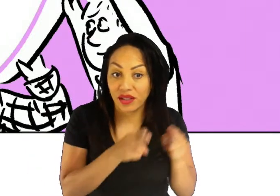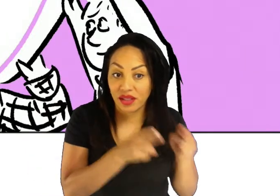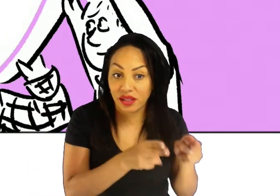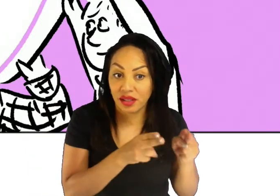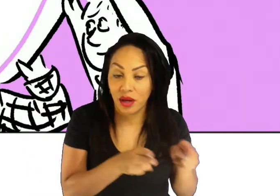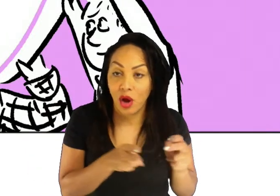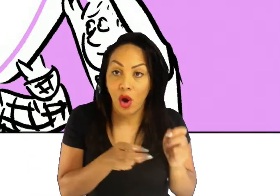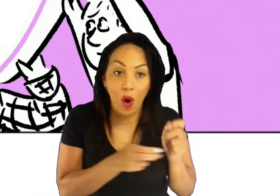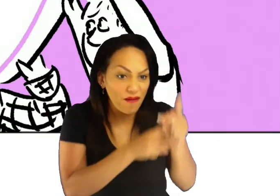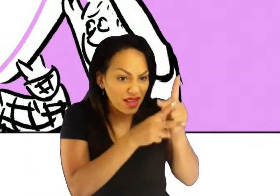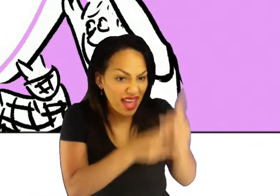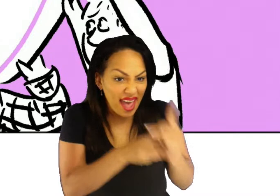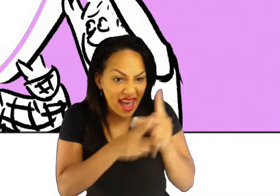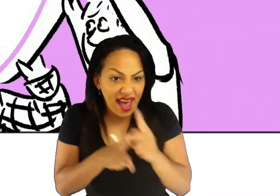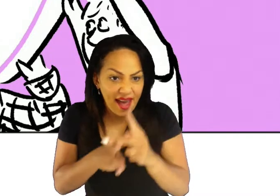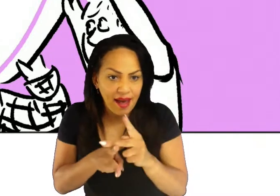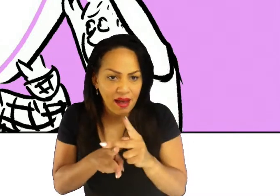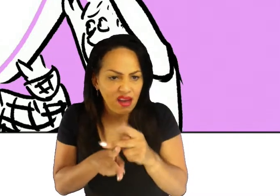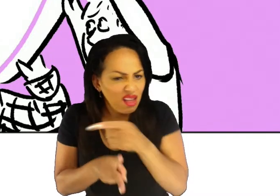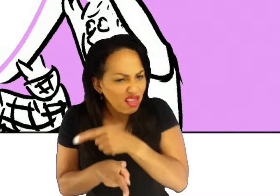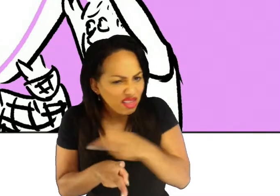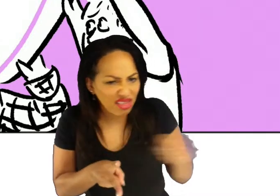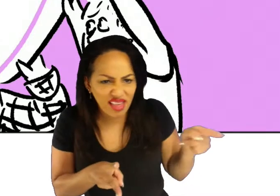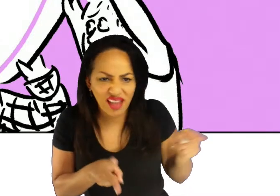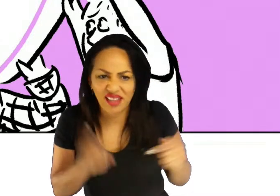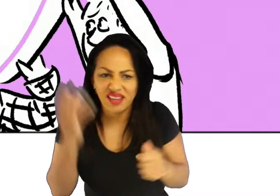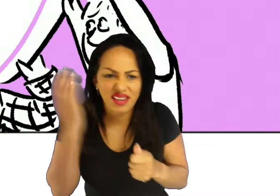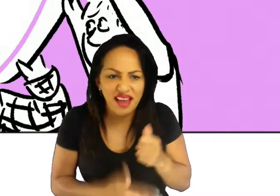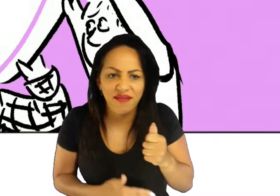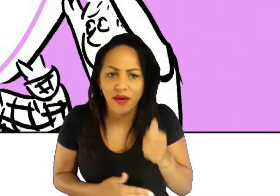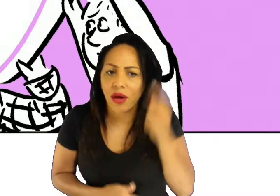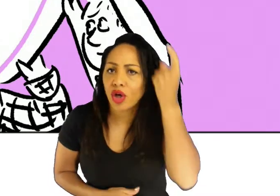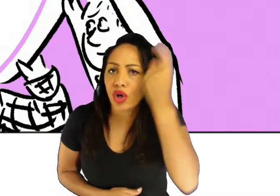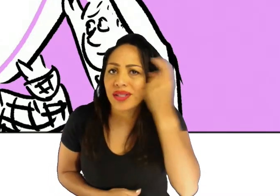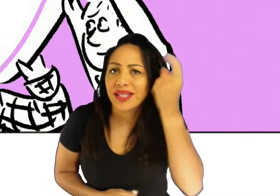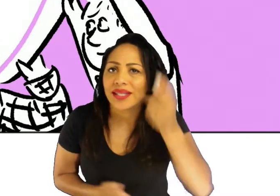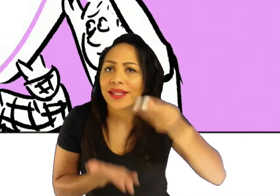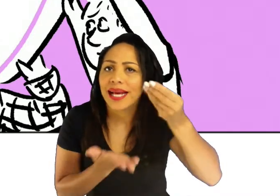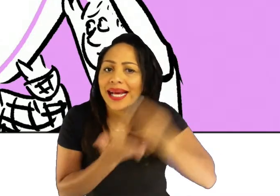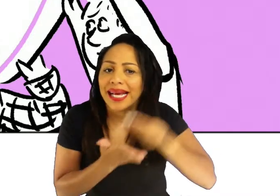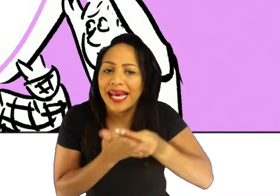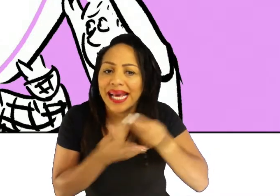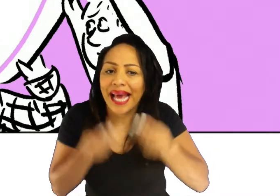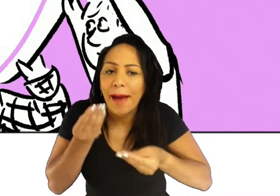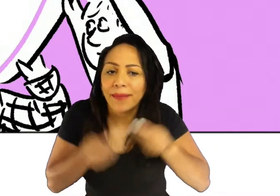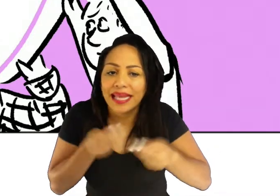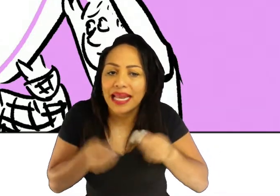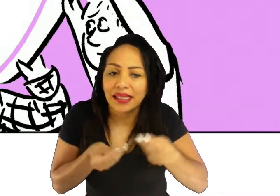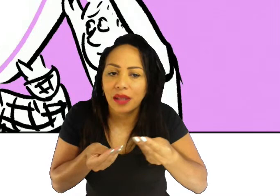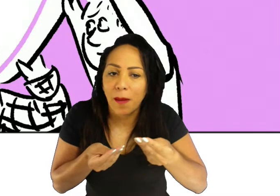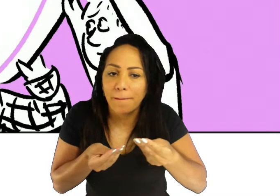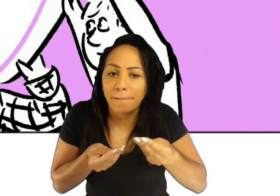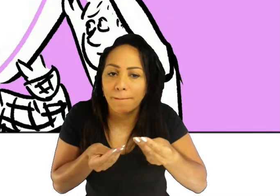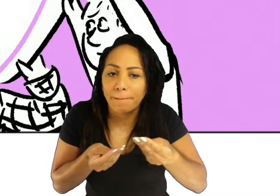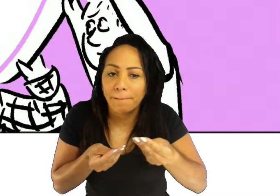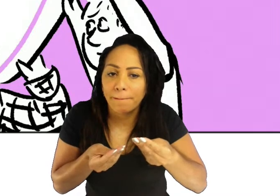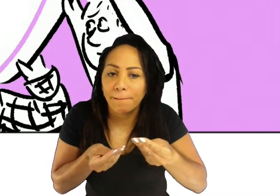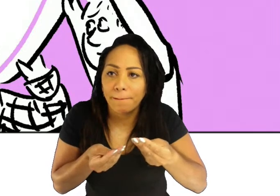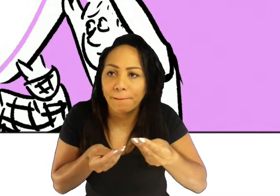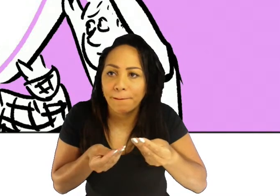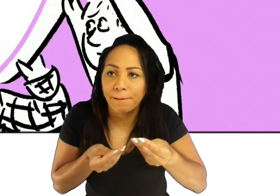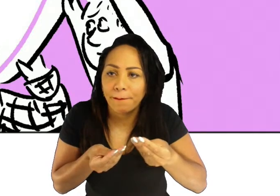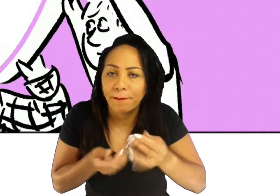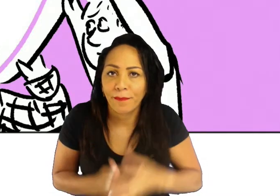account capitalism. They don't take into account the fact that these problems don't sit within the individual. We can't